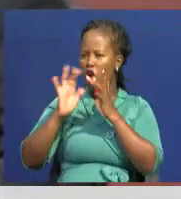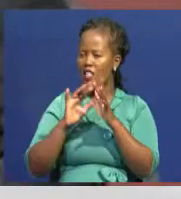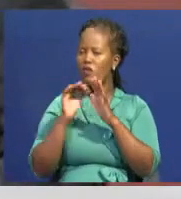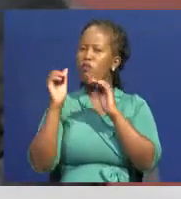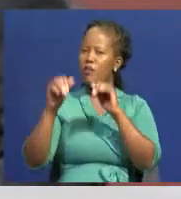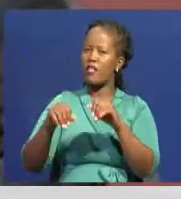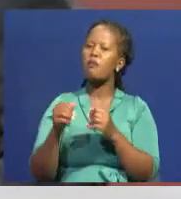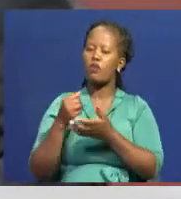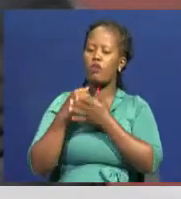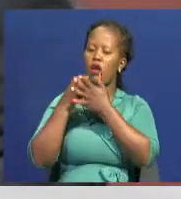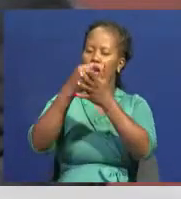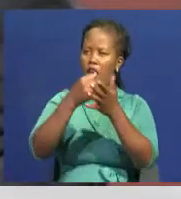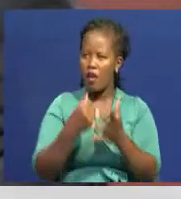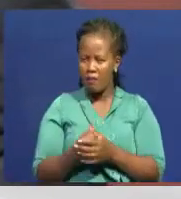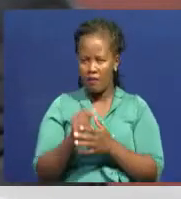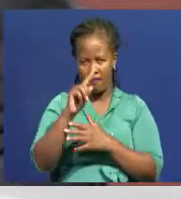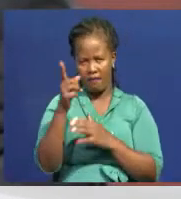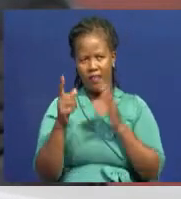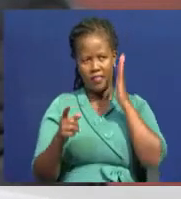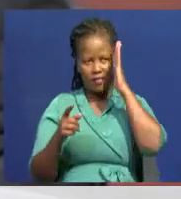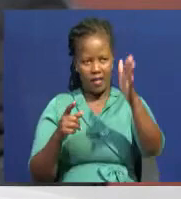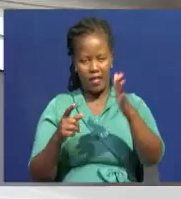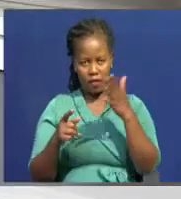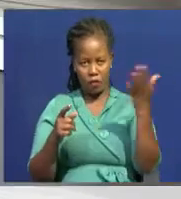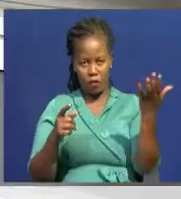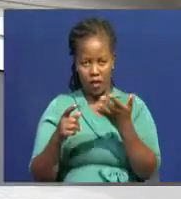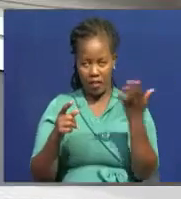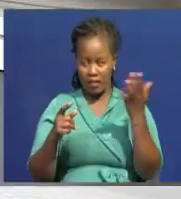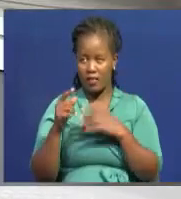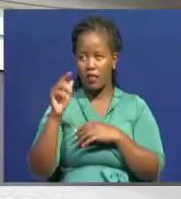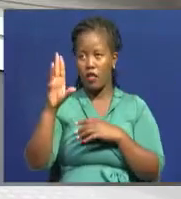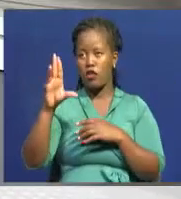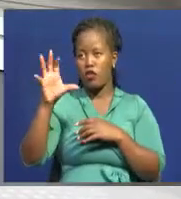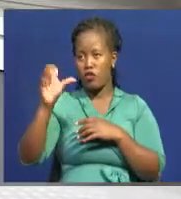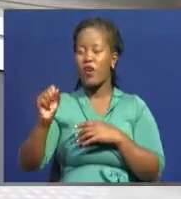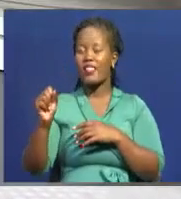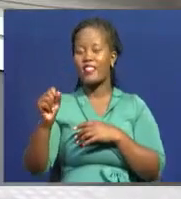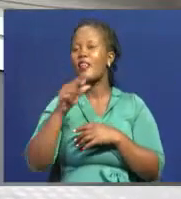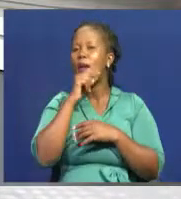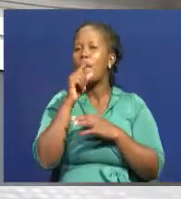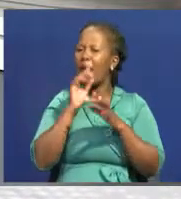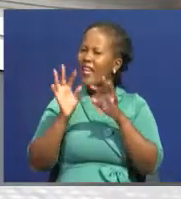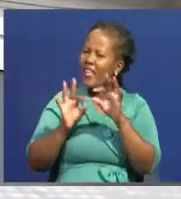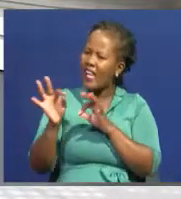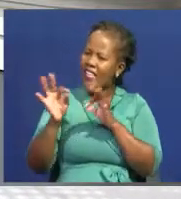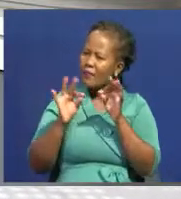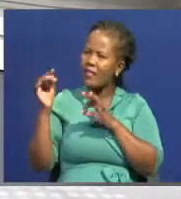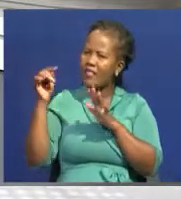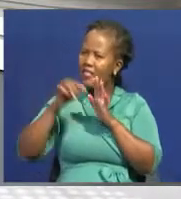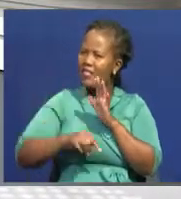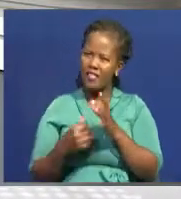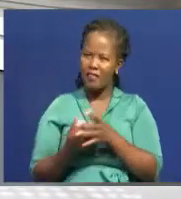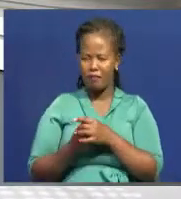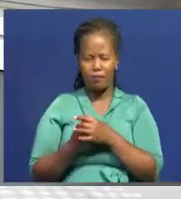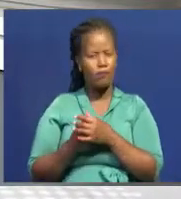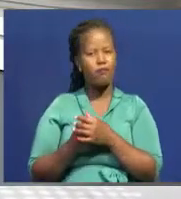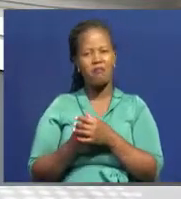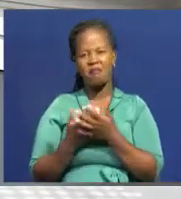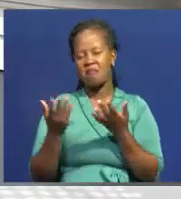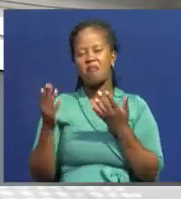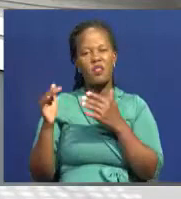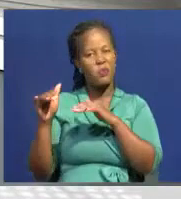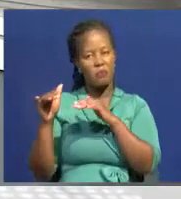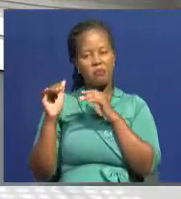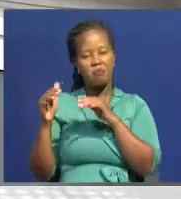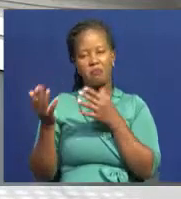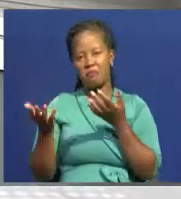it's a good thing you've mentioned him. Let's first of all cross over to Los Angeles, United States. Okay, we are still waiting for that feed, but